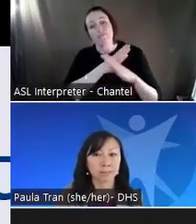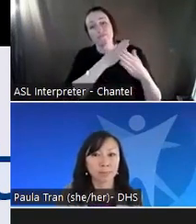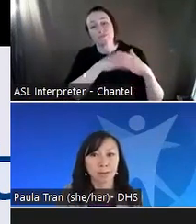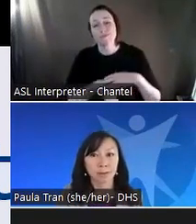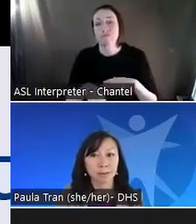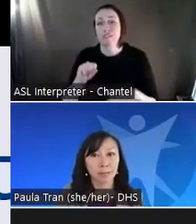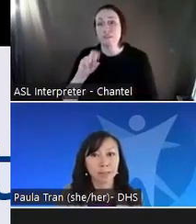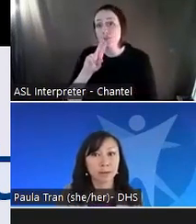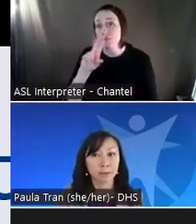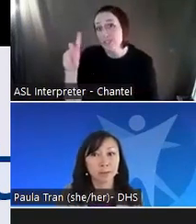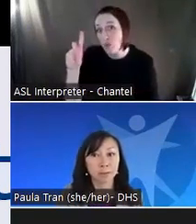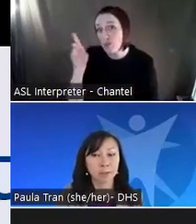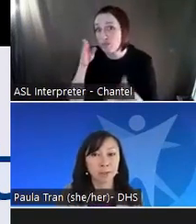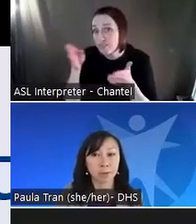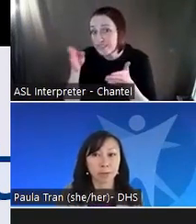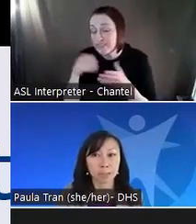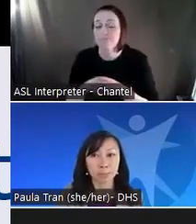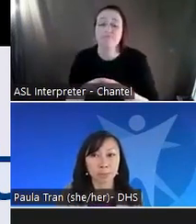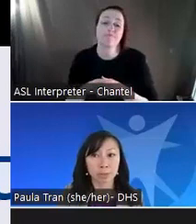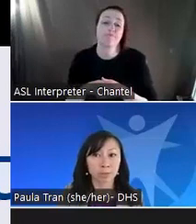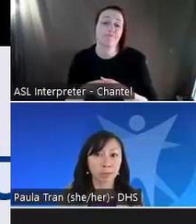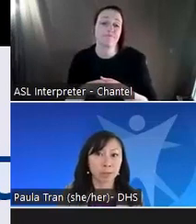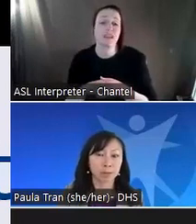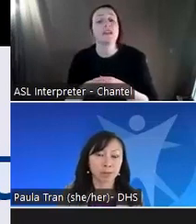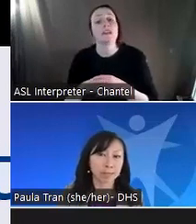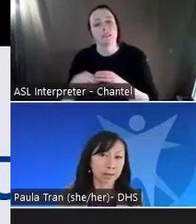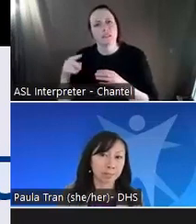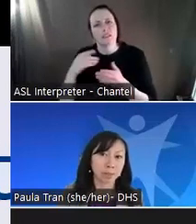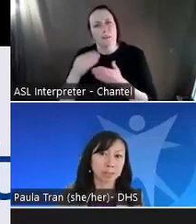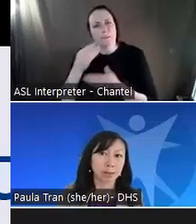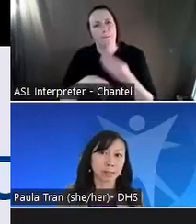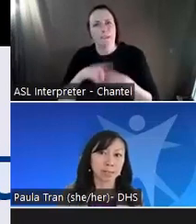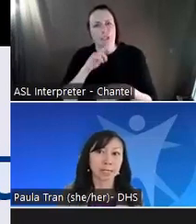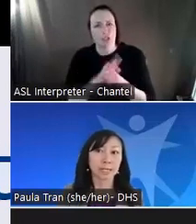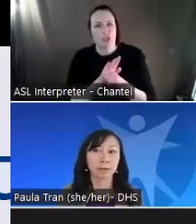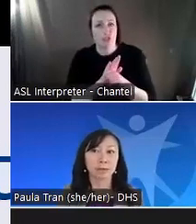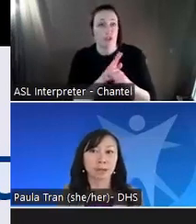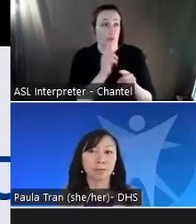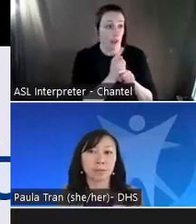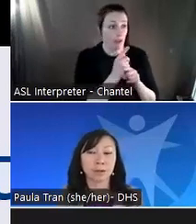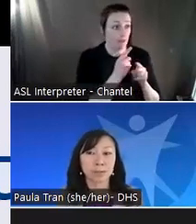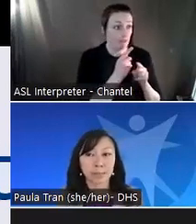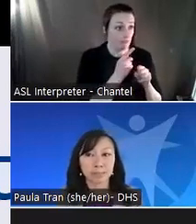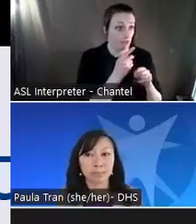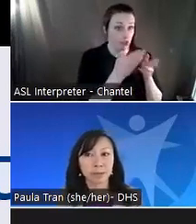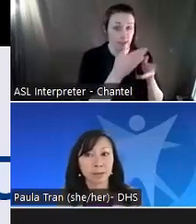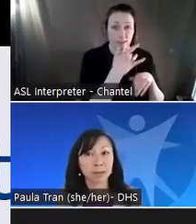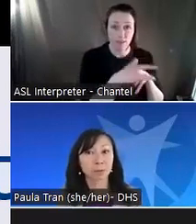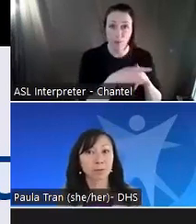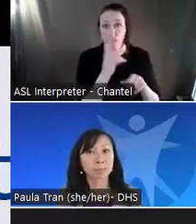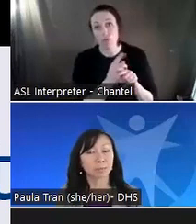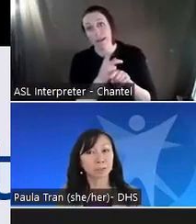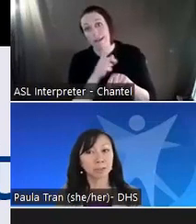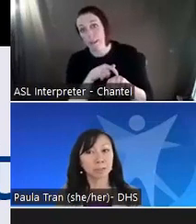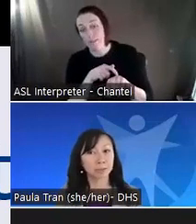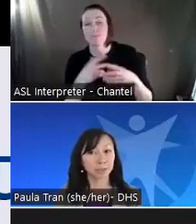services. The budget also helps ensure the right supports are available at the right time by expanding an integrated behavioral health system that